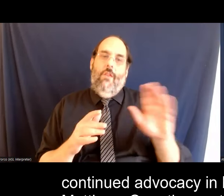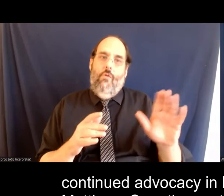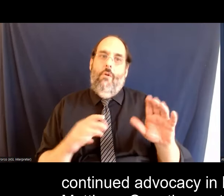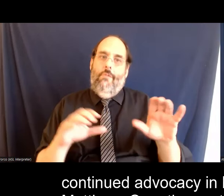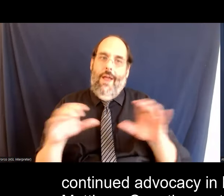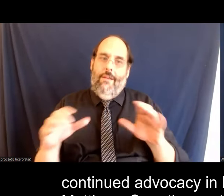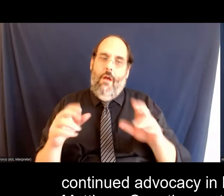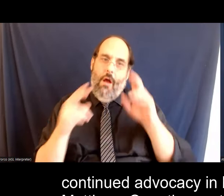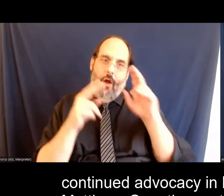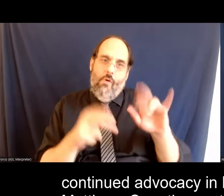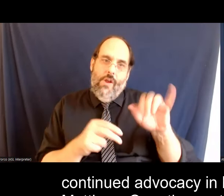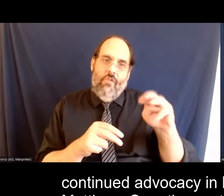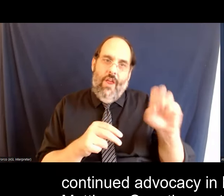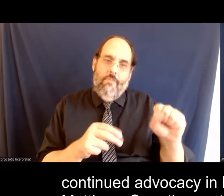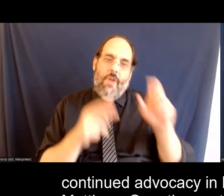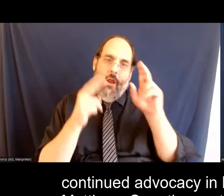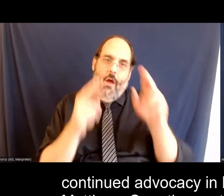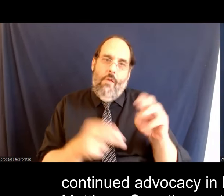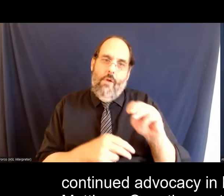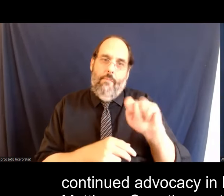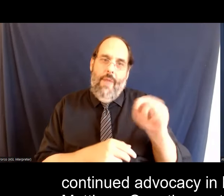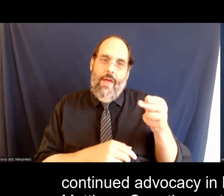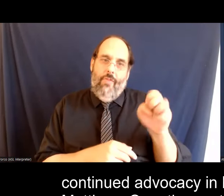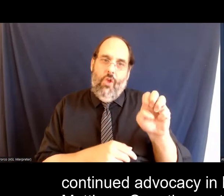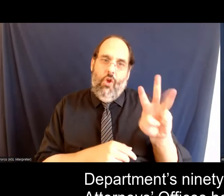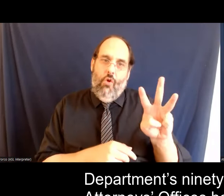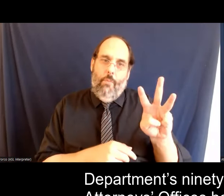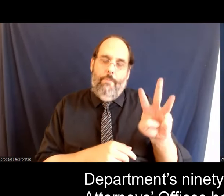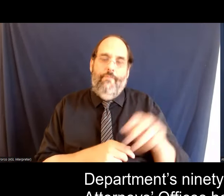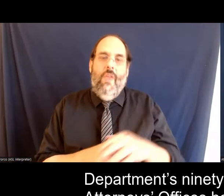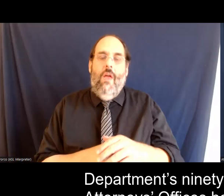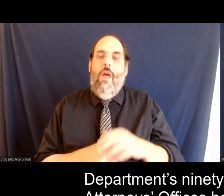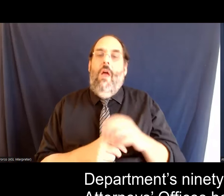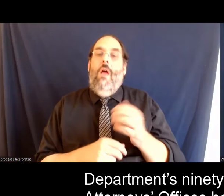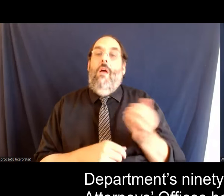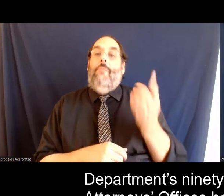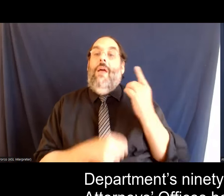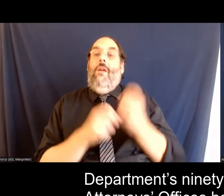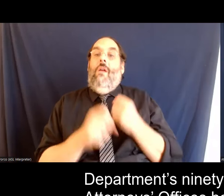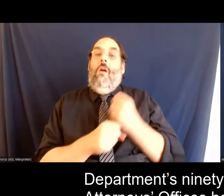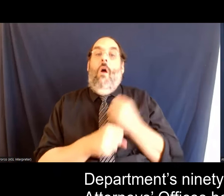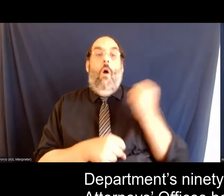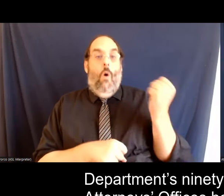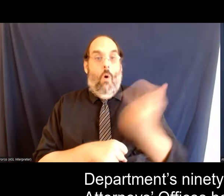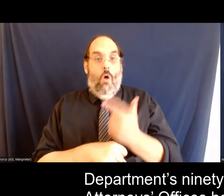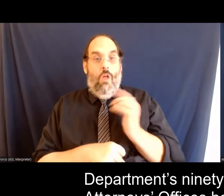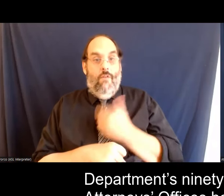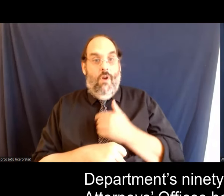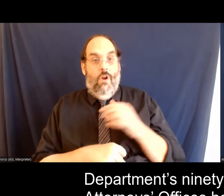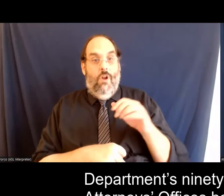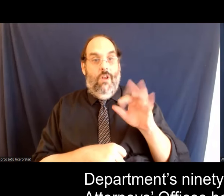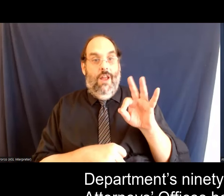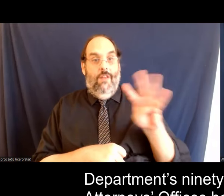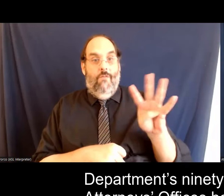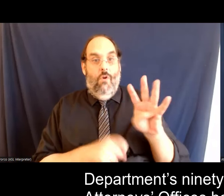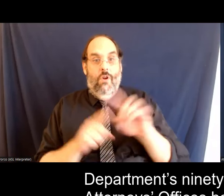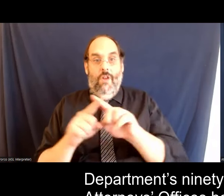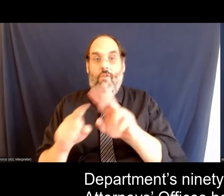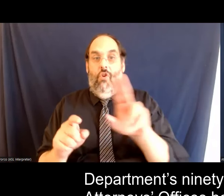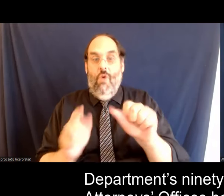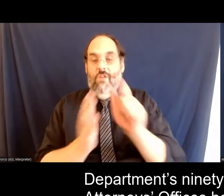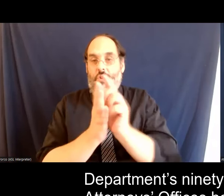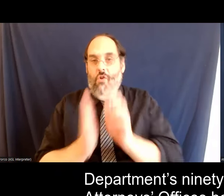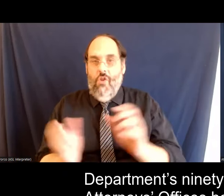Matthew. Over the past year, every one of the Justice Department's 94 United States Attorney's offices has